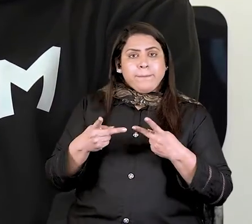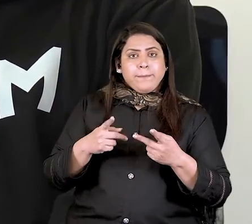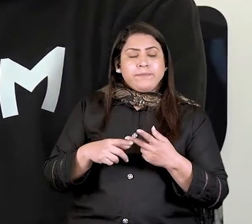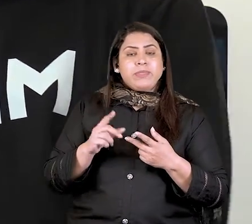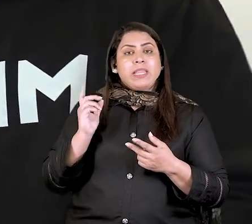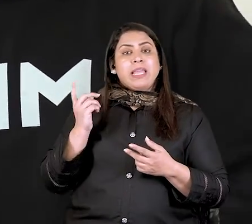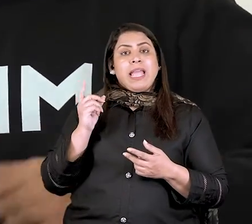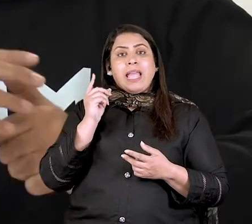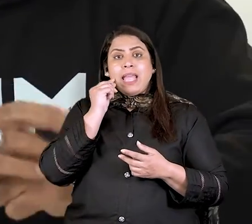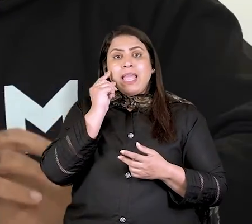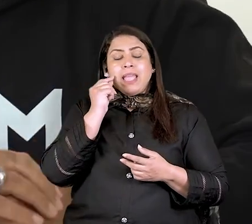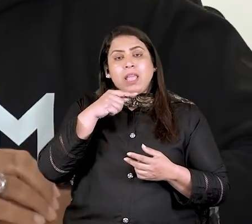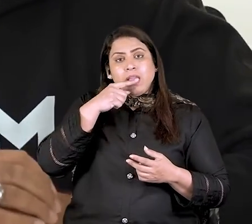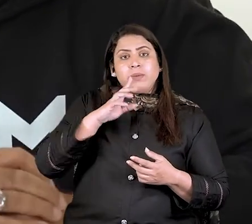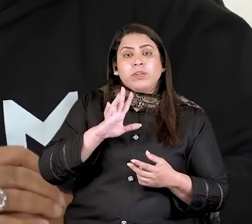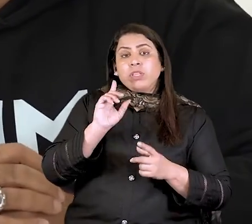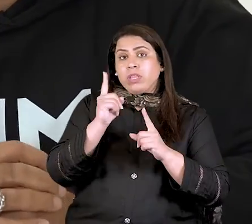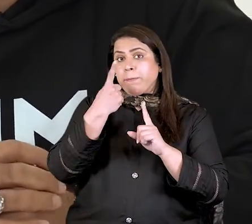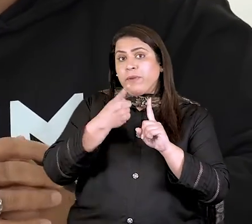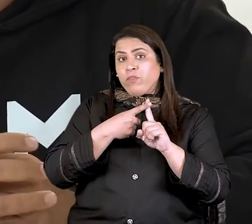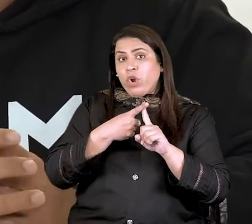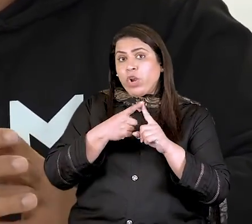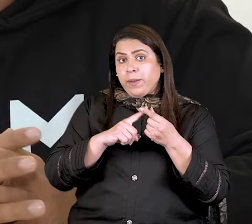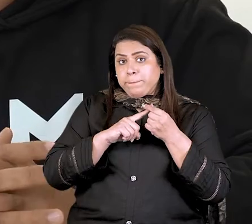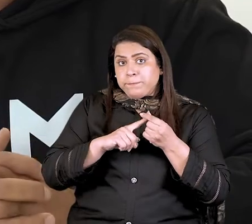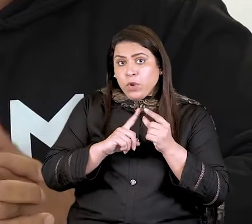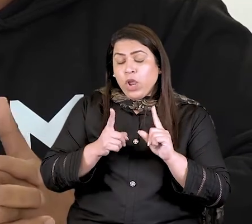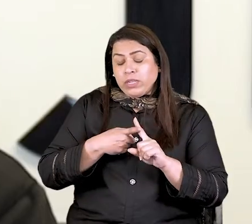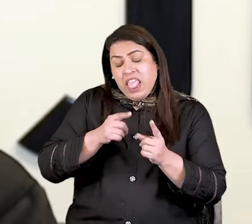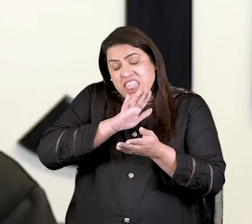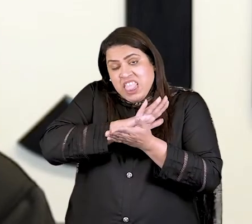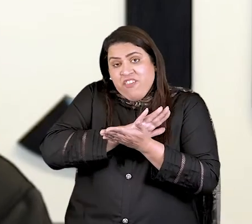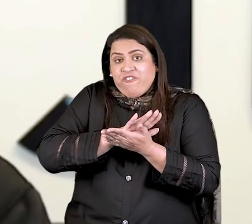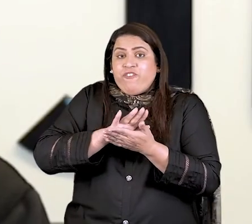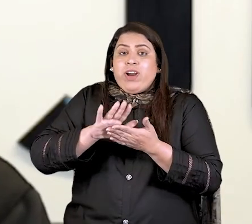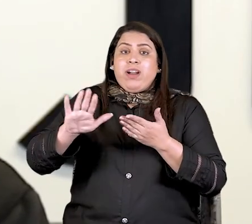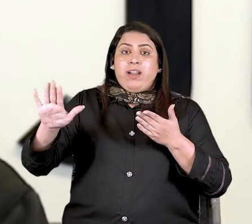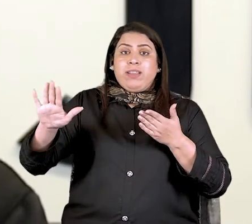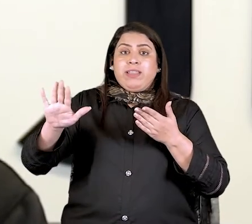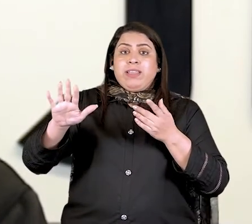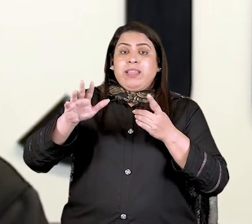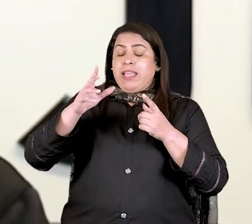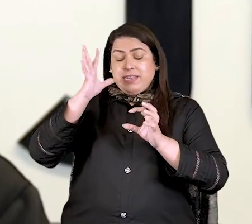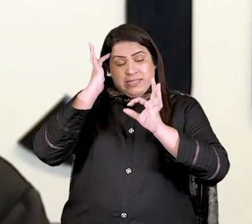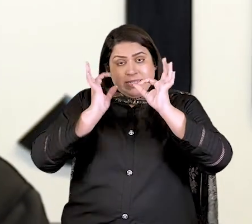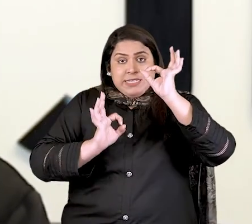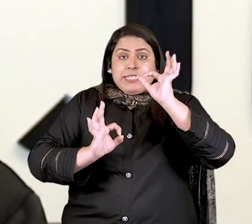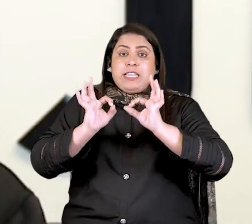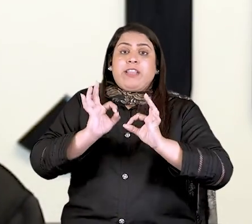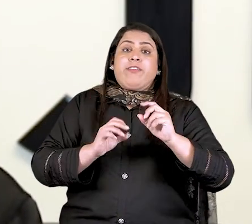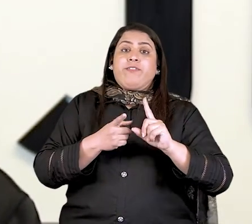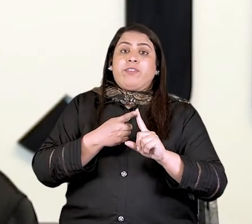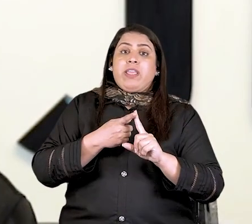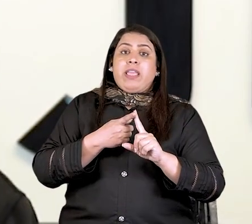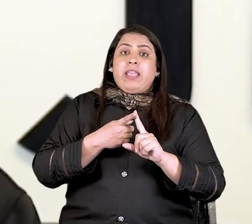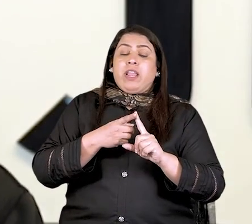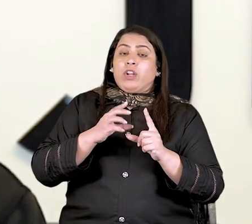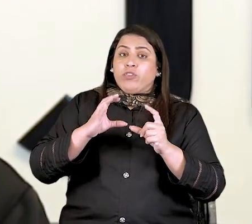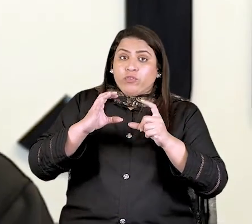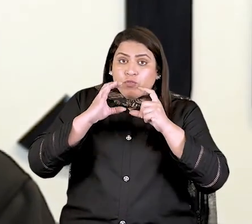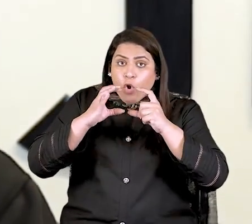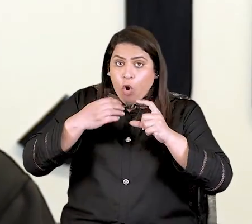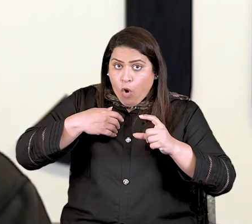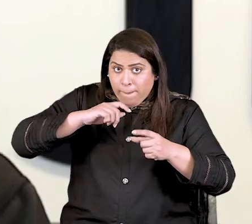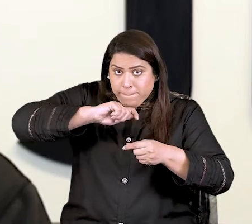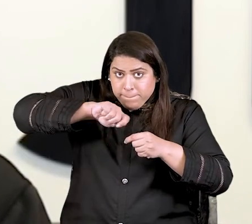someone is hired at BRIM, he's always told that the number one important thing for me is hygiene and safety.